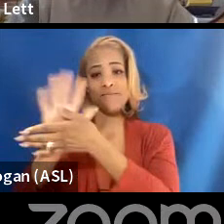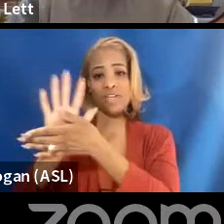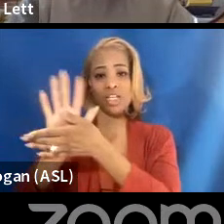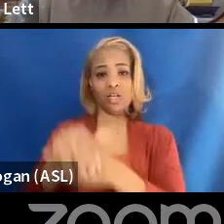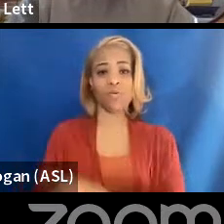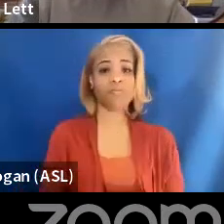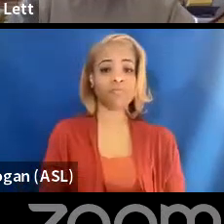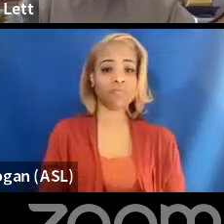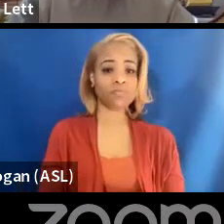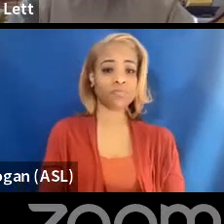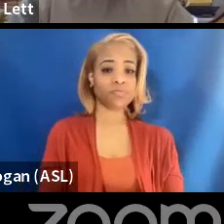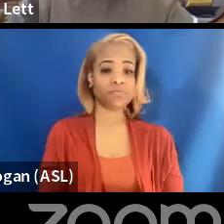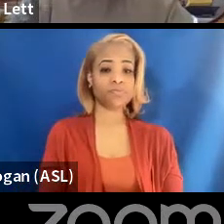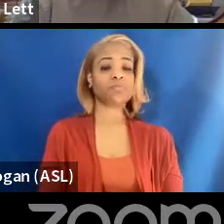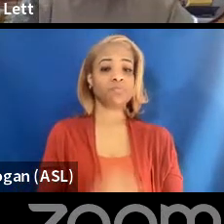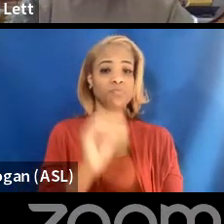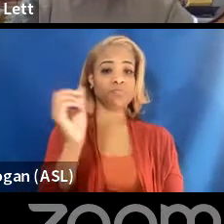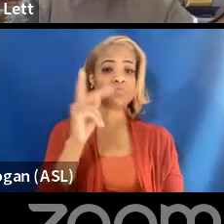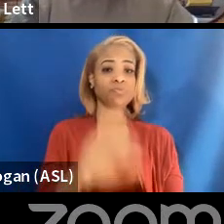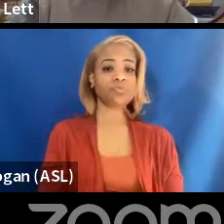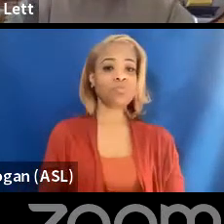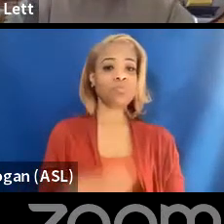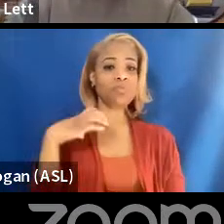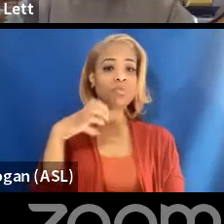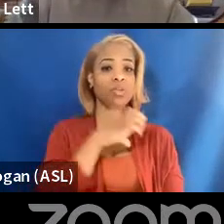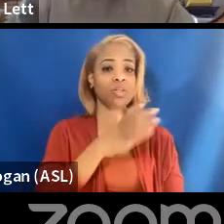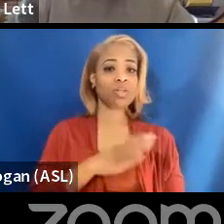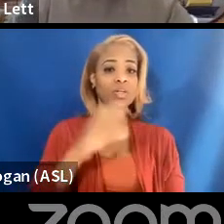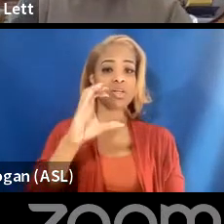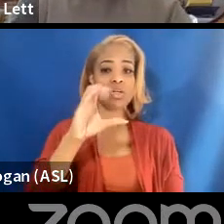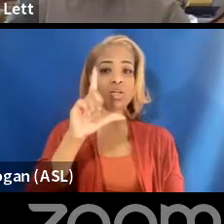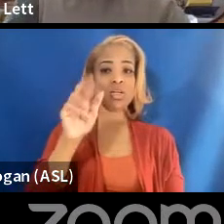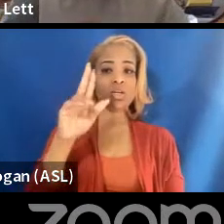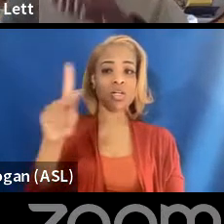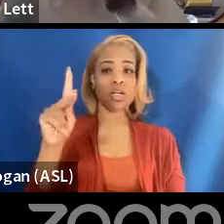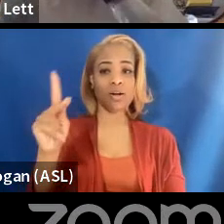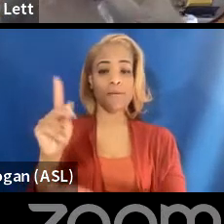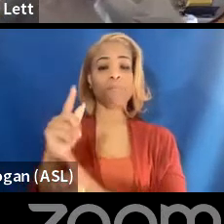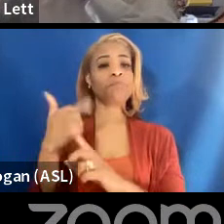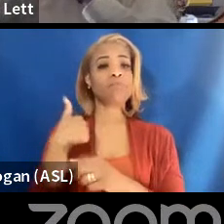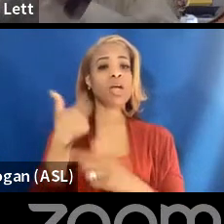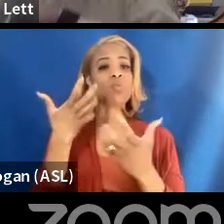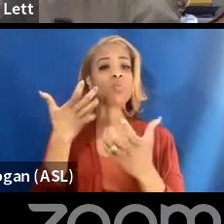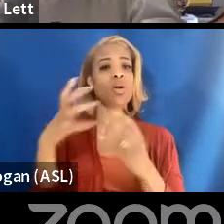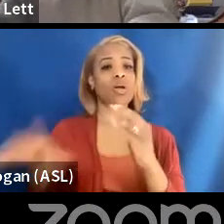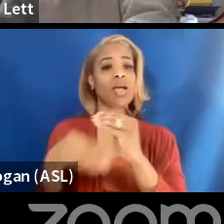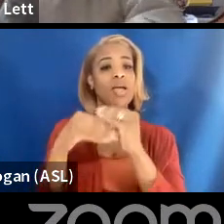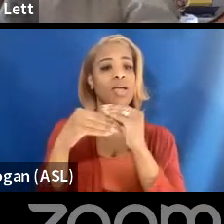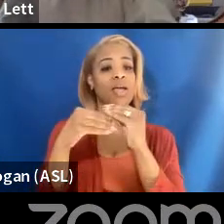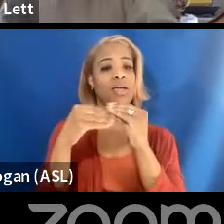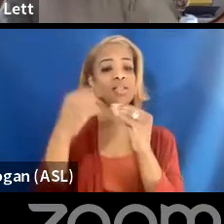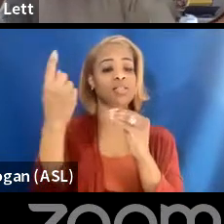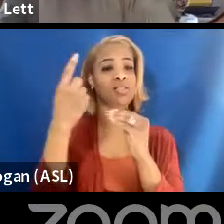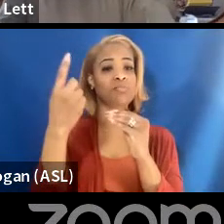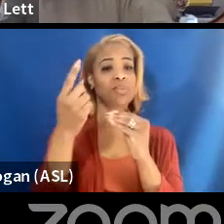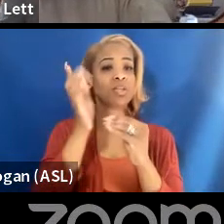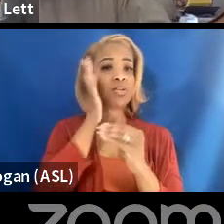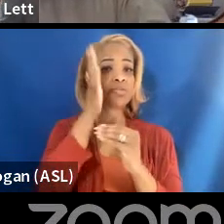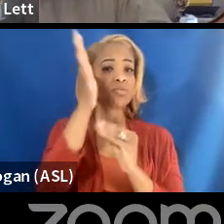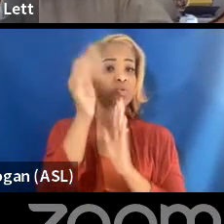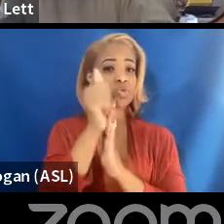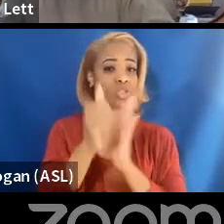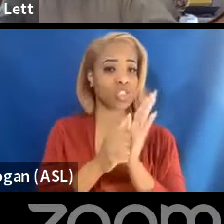Okay. Mm-hmm. Commissioner Clark. Yes, I'd like to have an item added to future